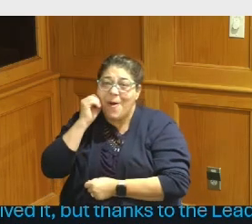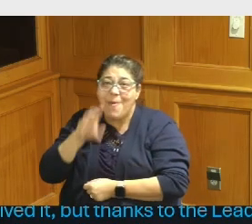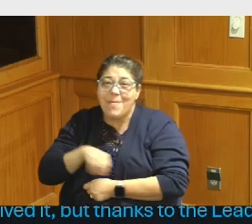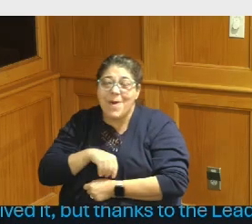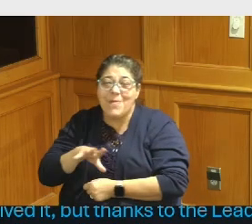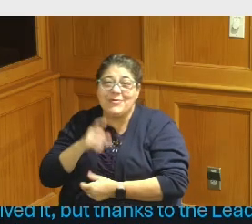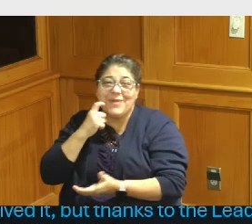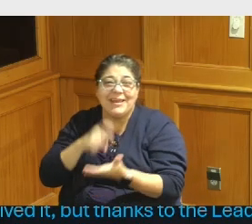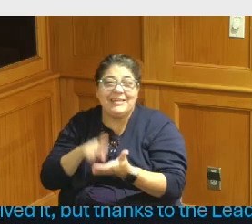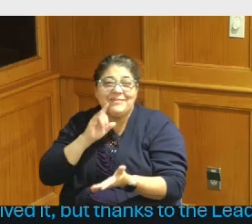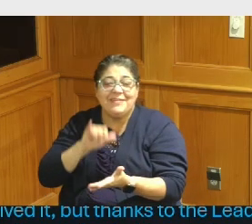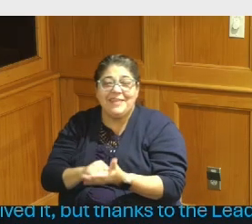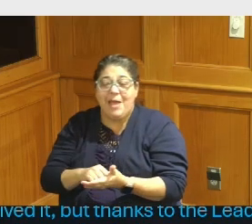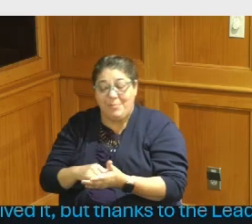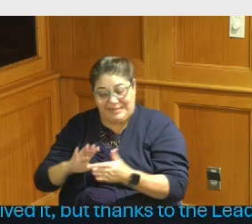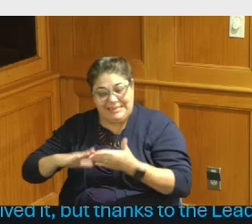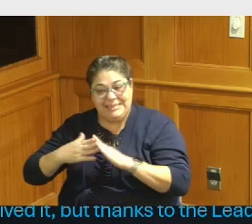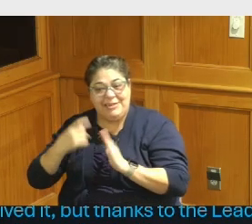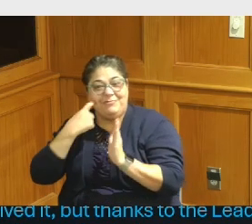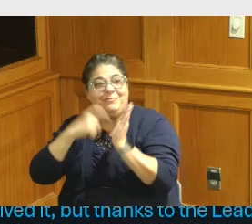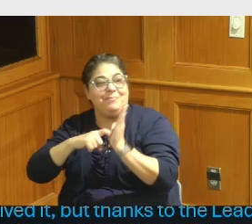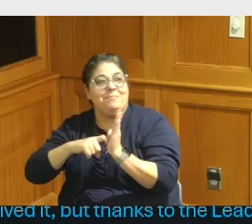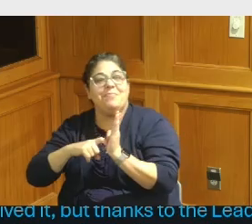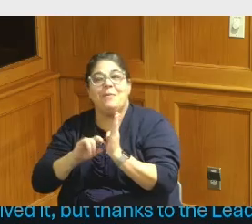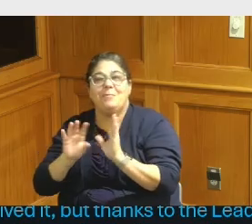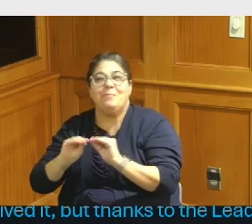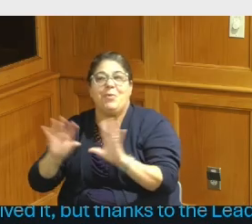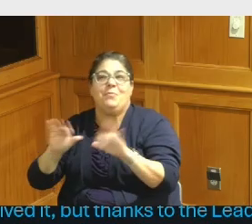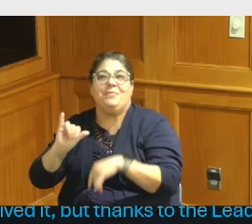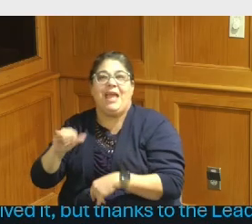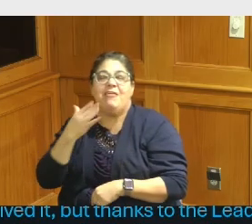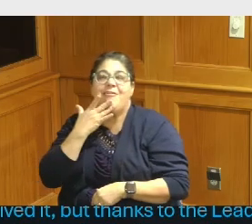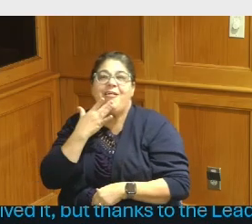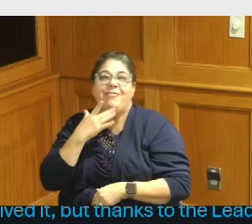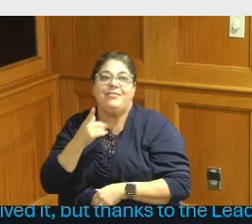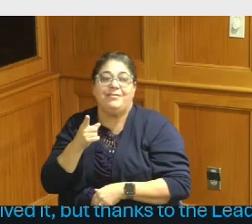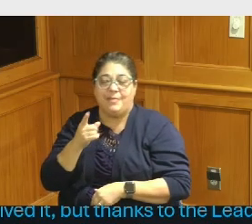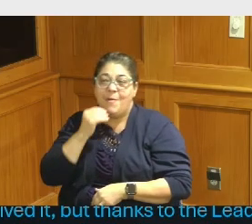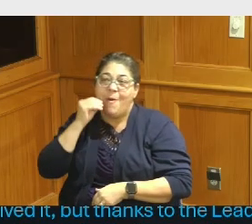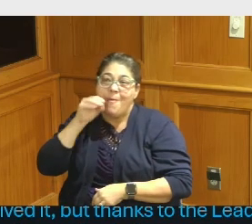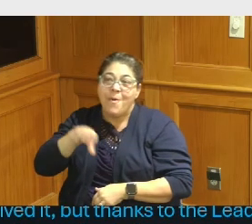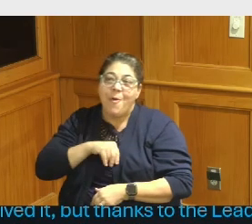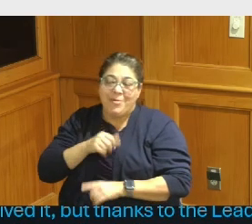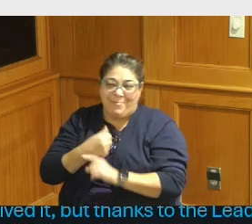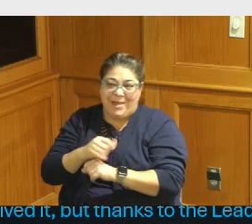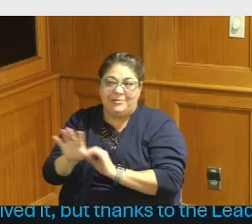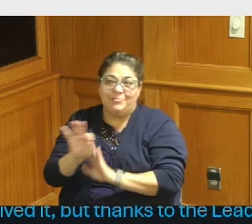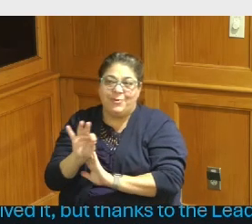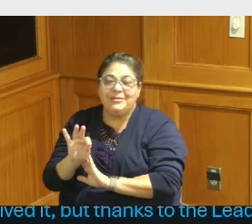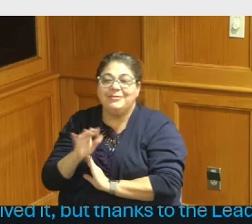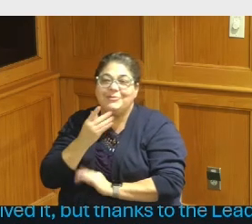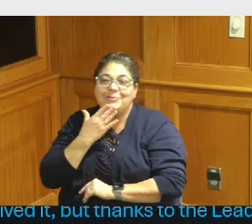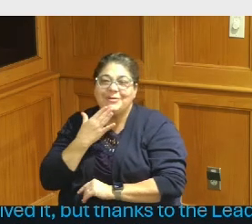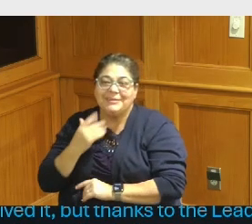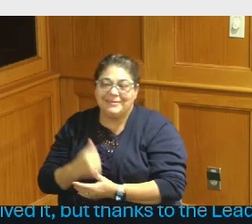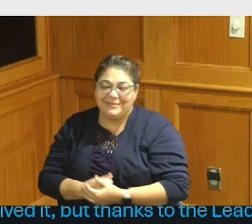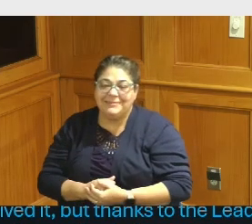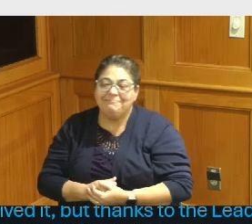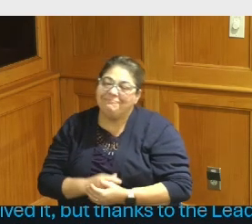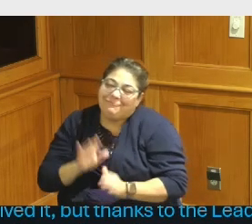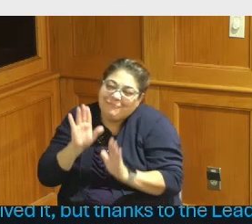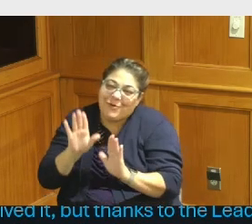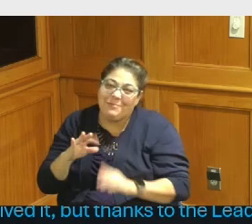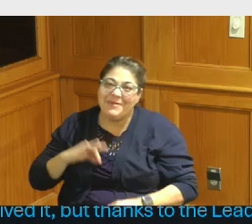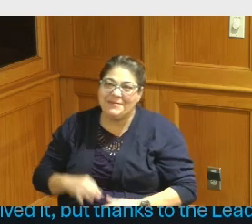this, and I think I love that color. I think it really looks great. You know, the homeowners got to make those choices, right, of what they wanted this to look like. So that's really a